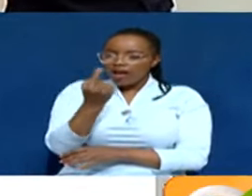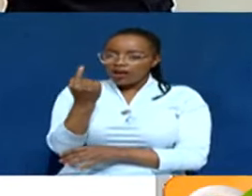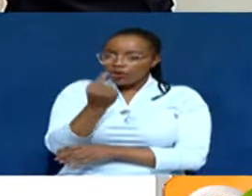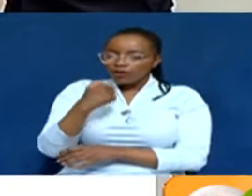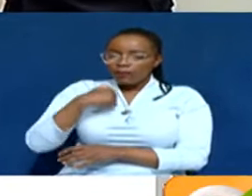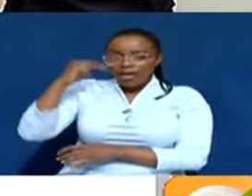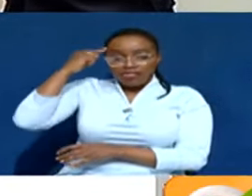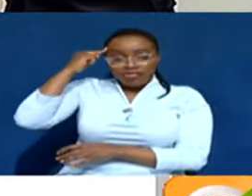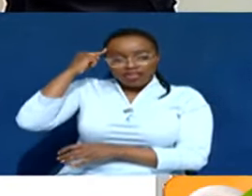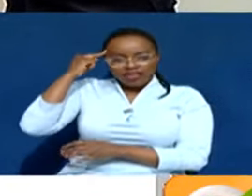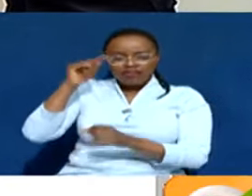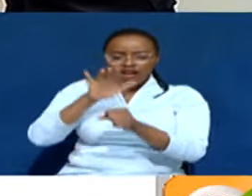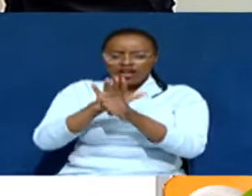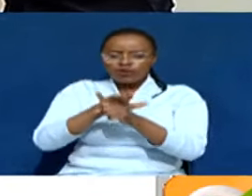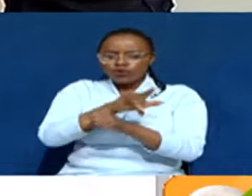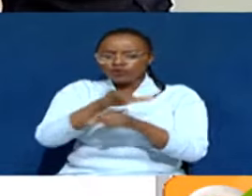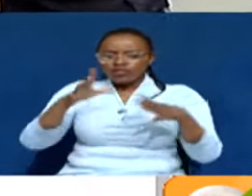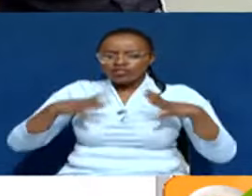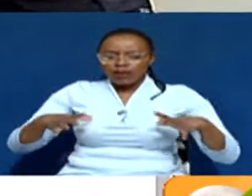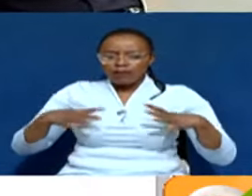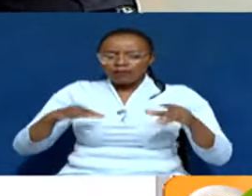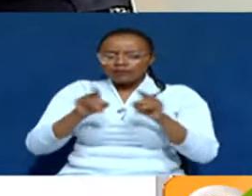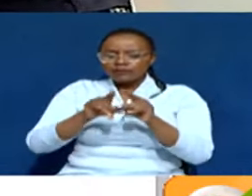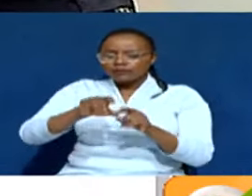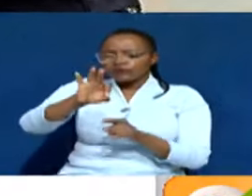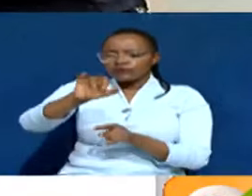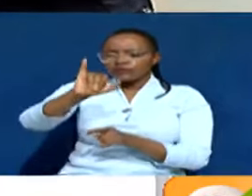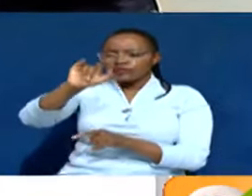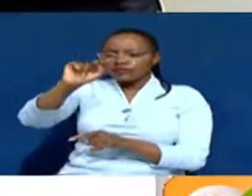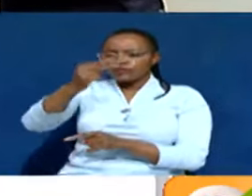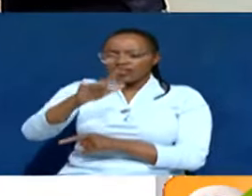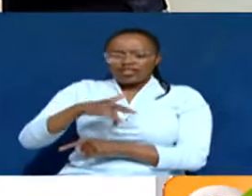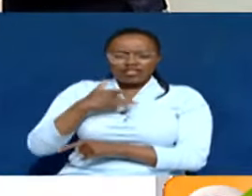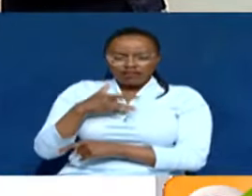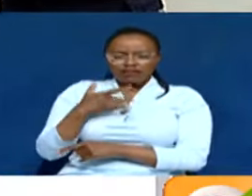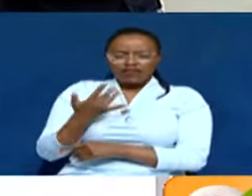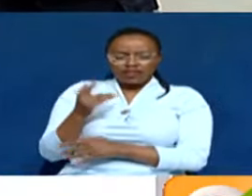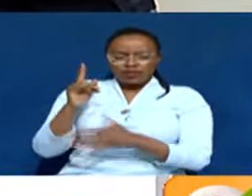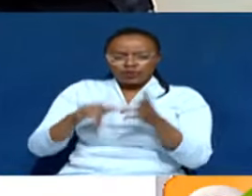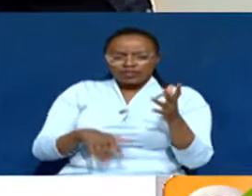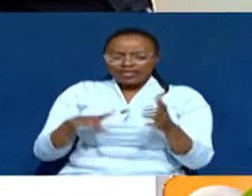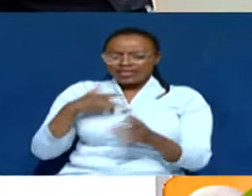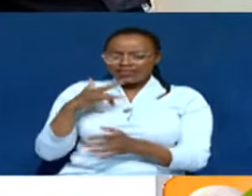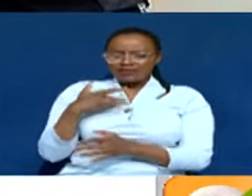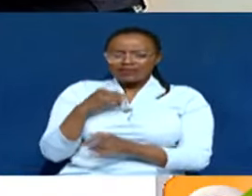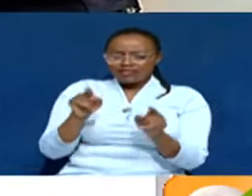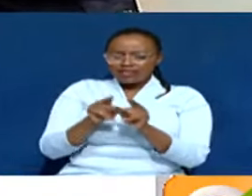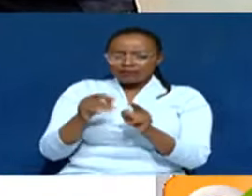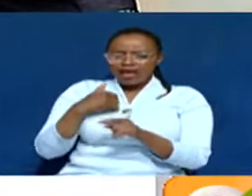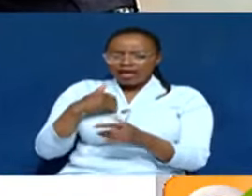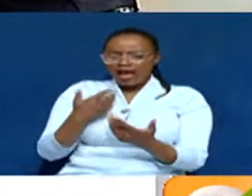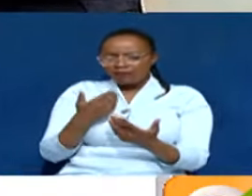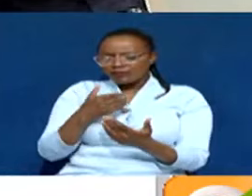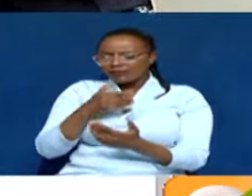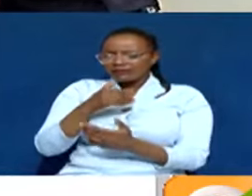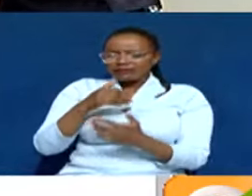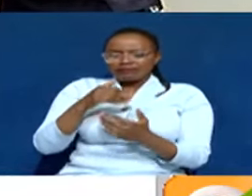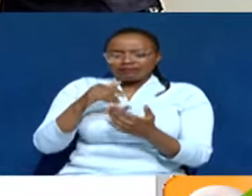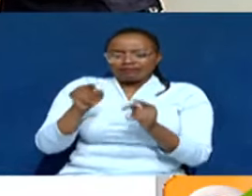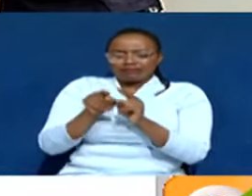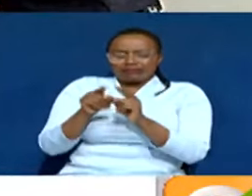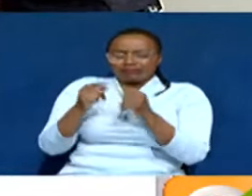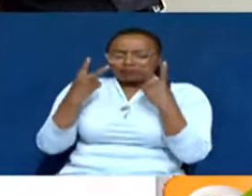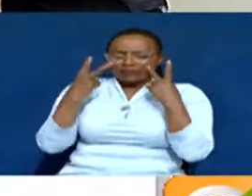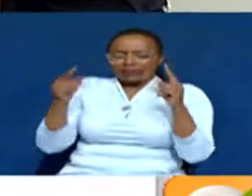guess a lot of them, like Faith here, their feeling is they feel like they're being treated like